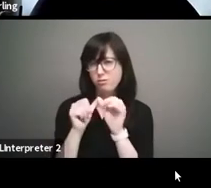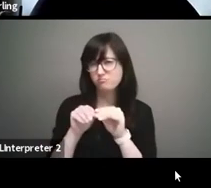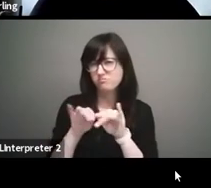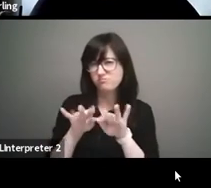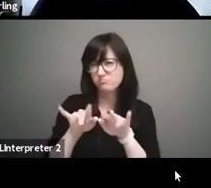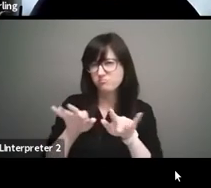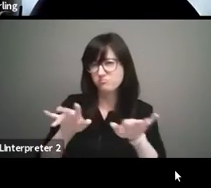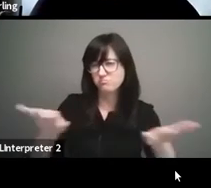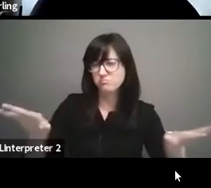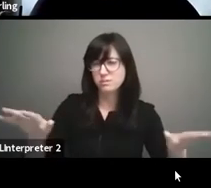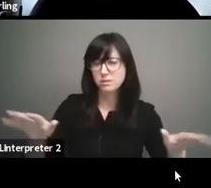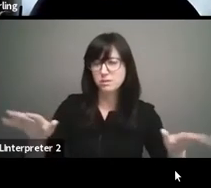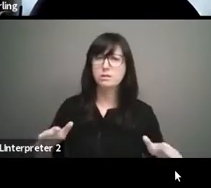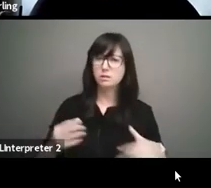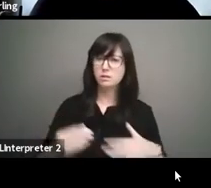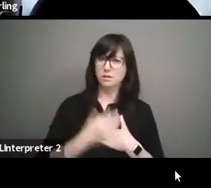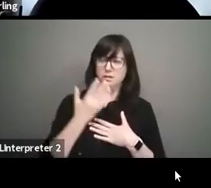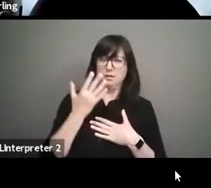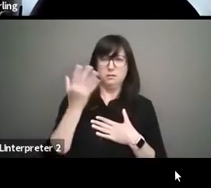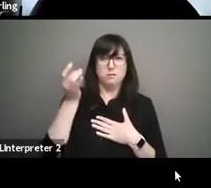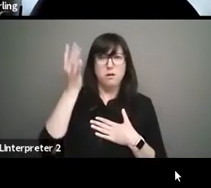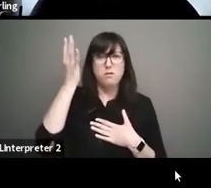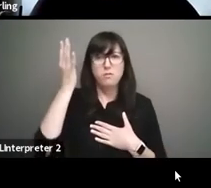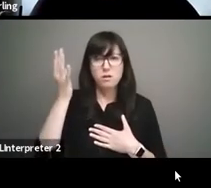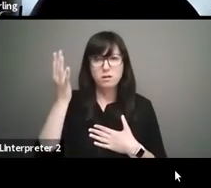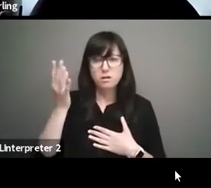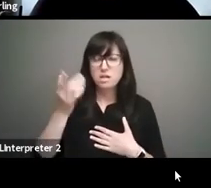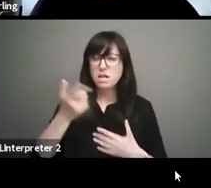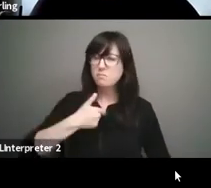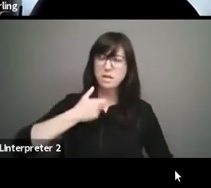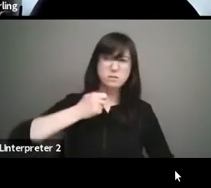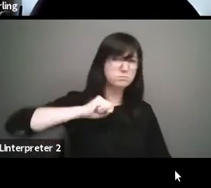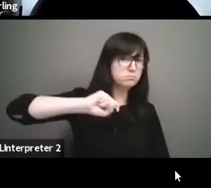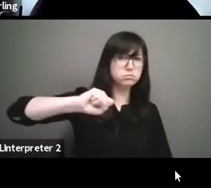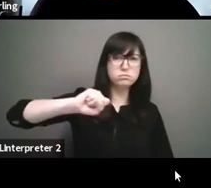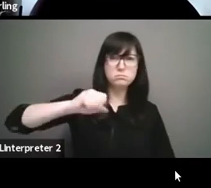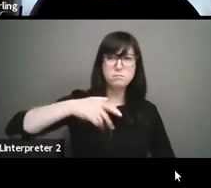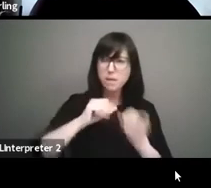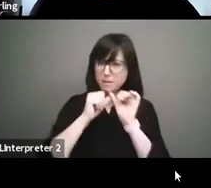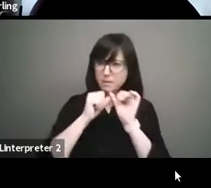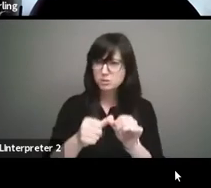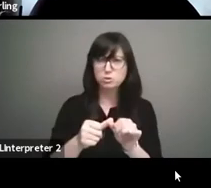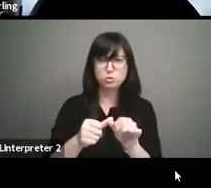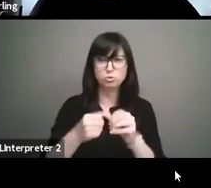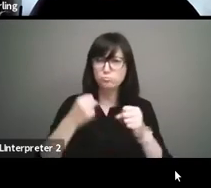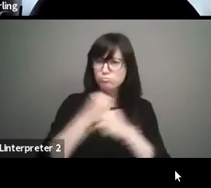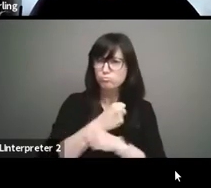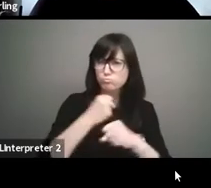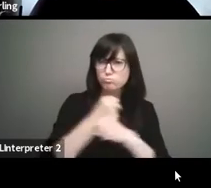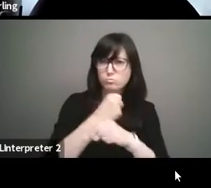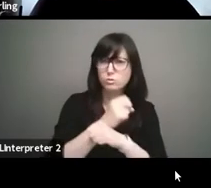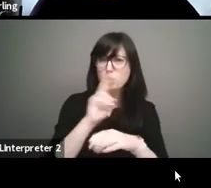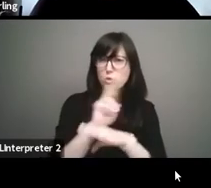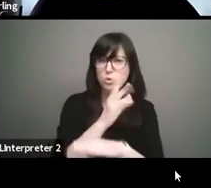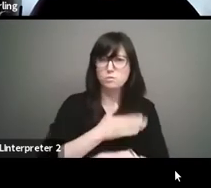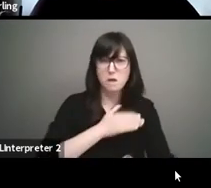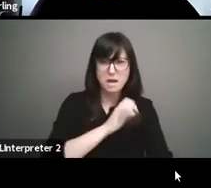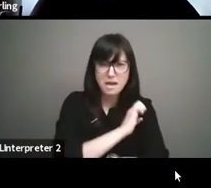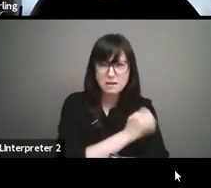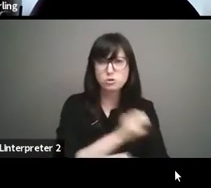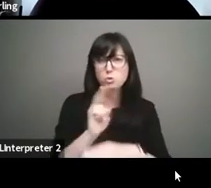I would love, and I'm going to fight with every last ounce of privilege and energy in my body to make